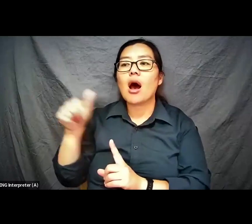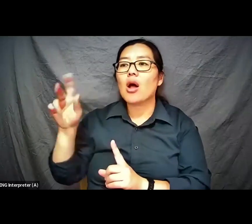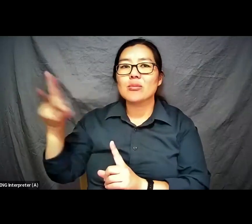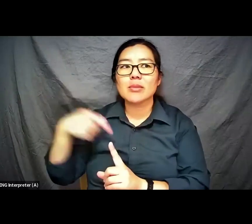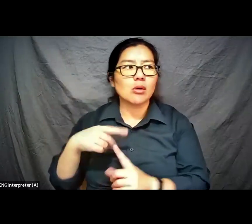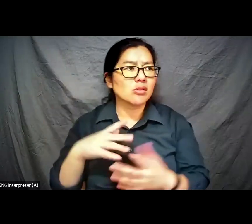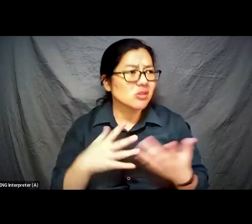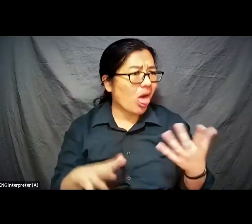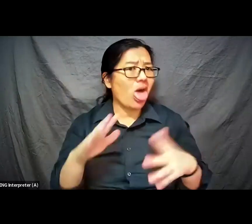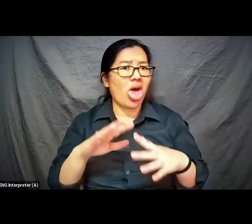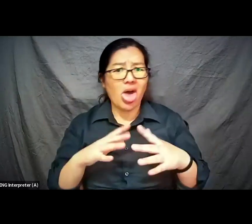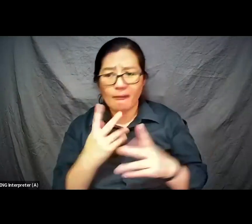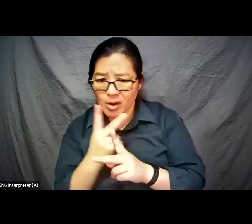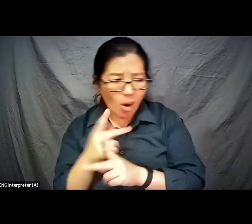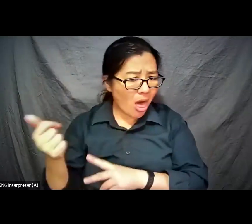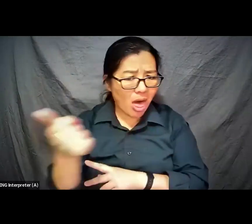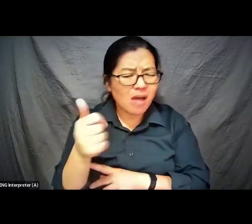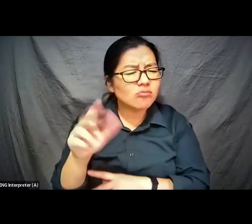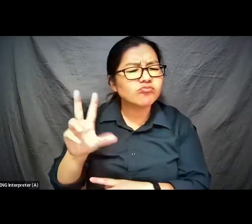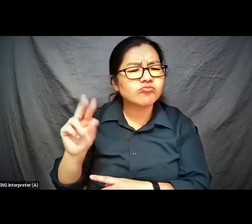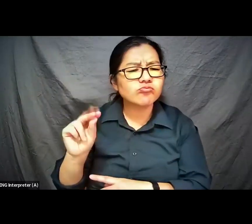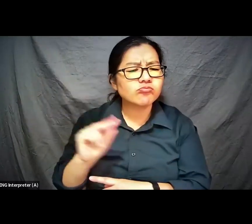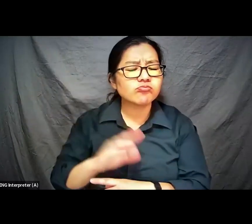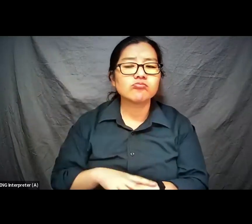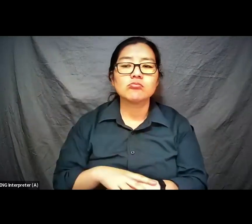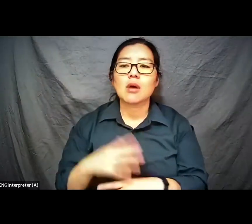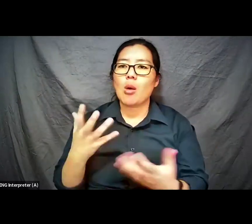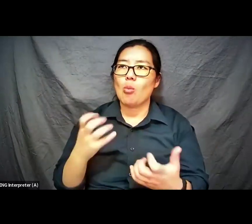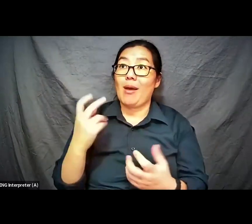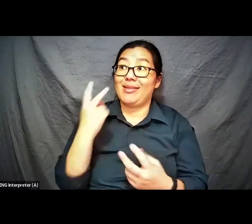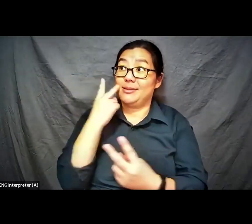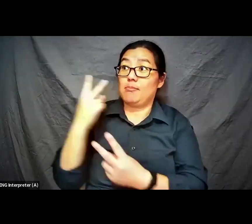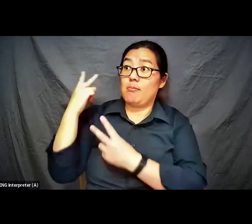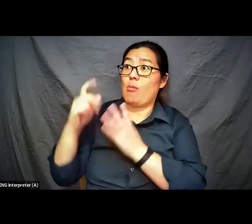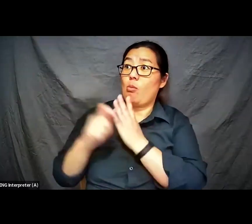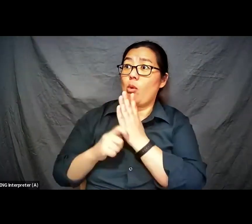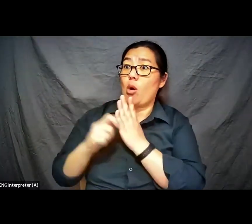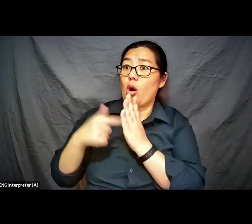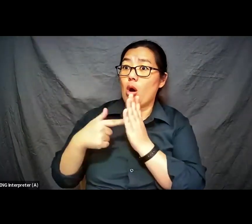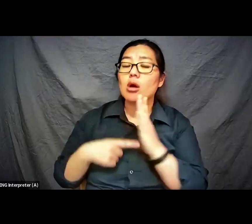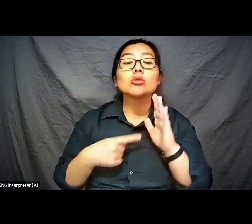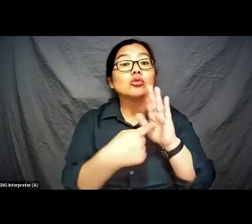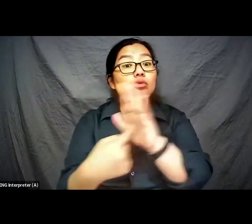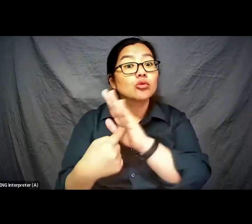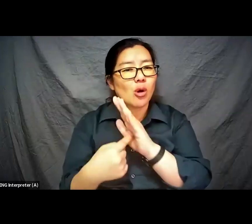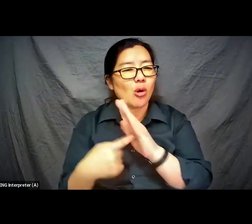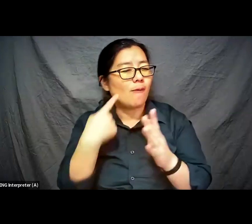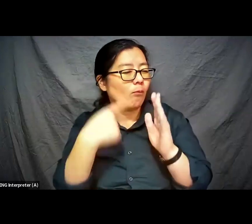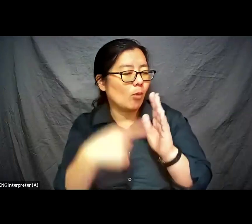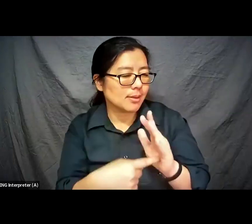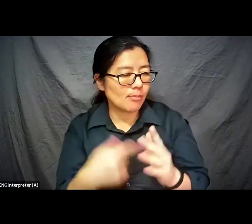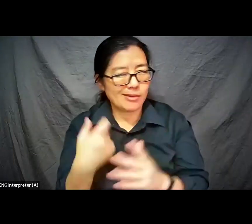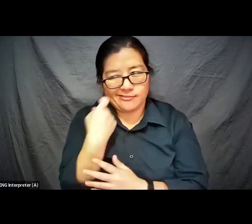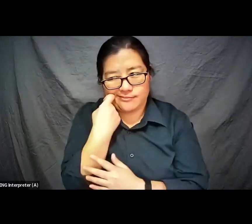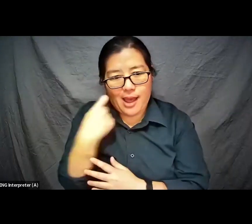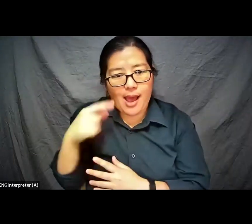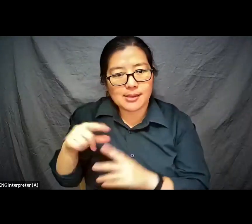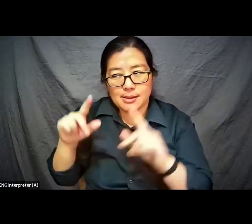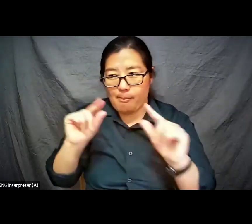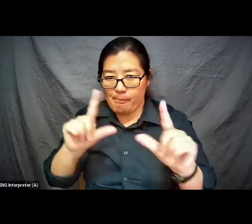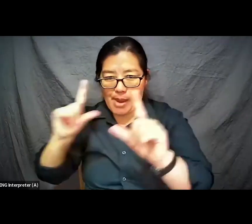me, storytelling is not just about the wanting to have other people know what I was